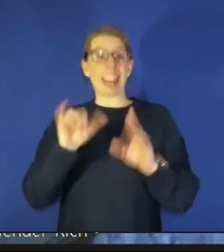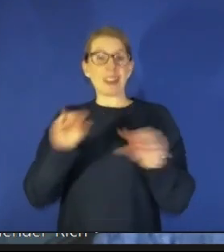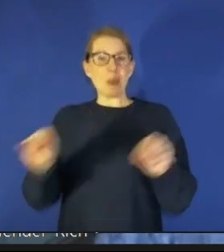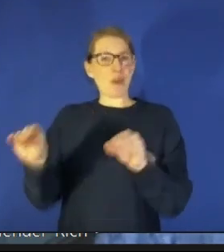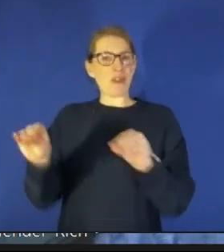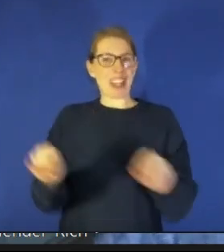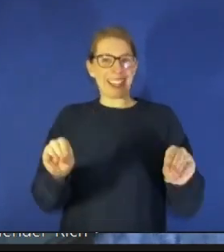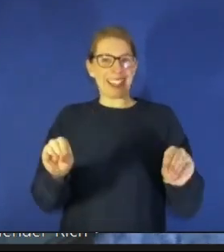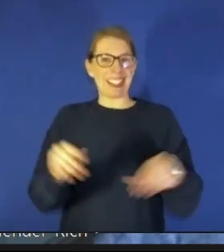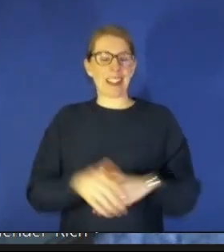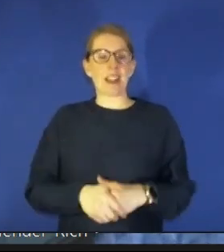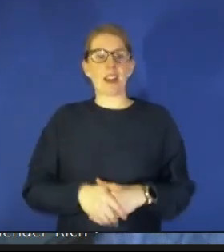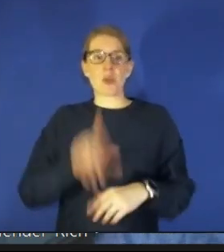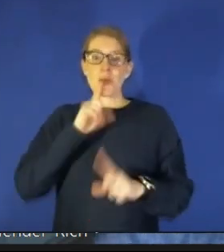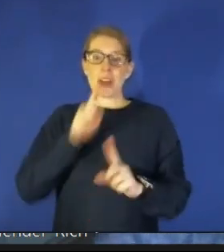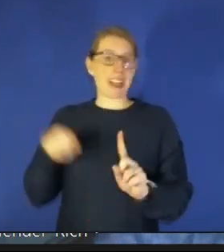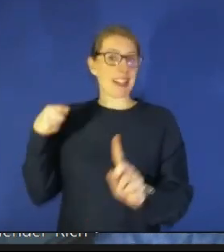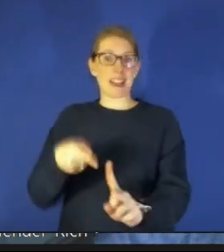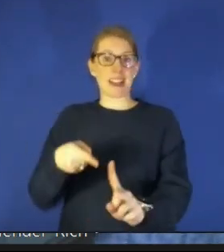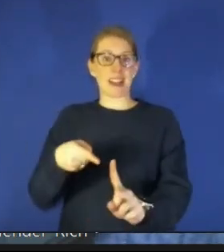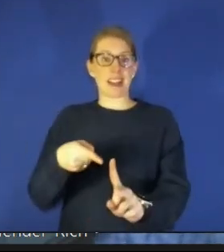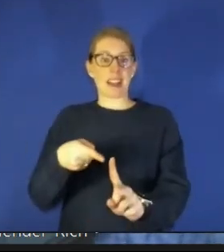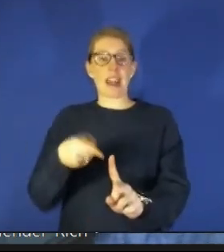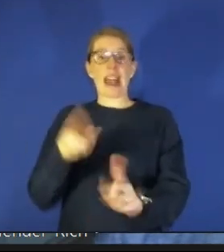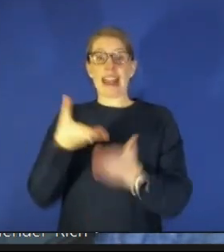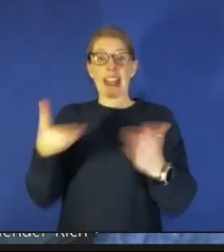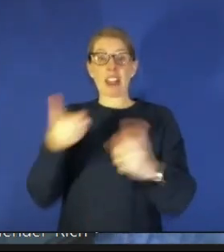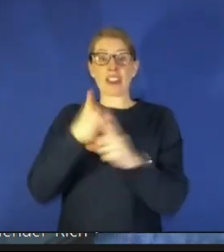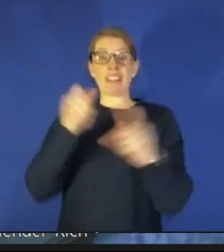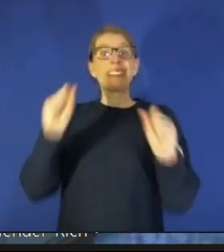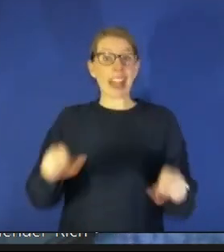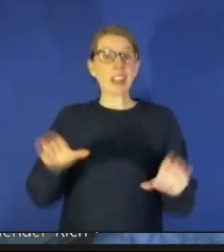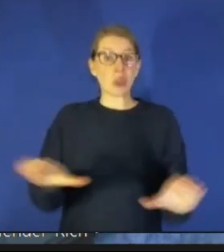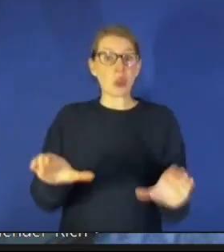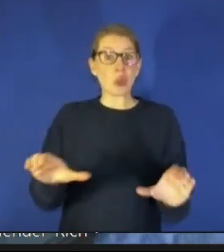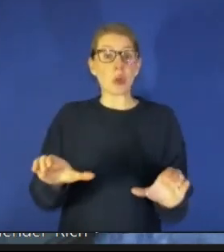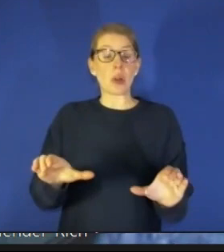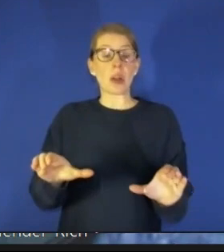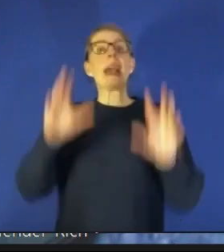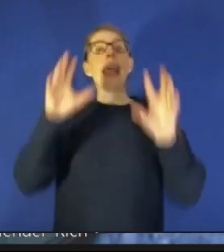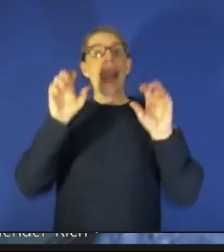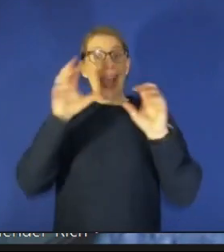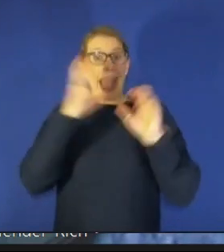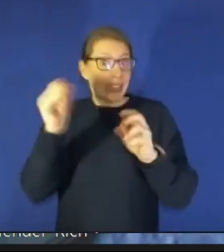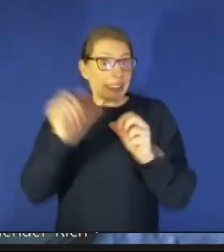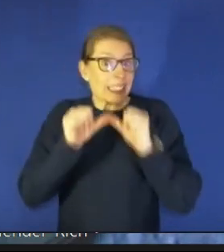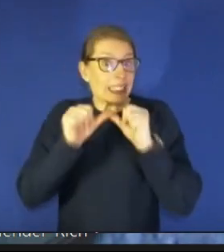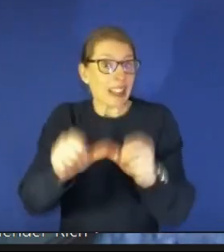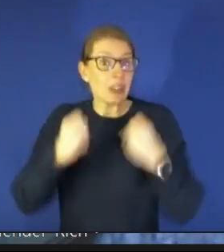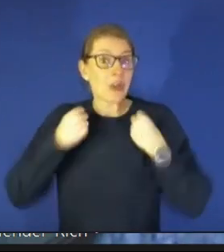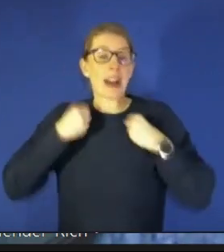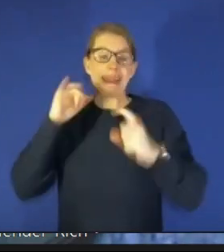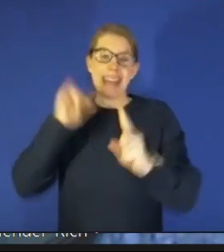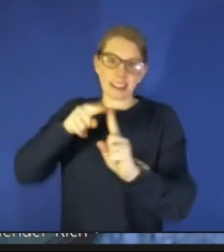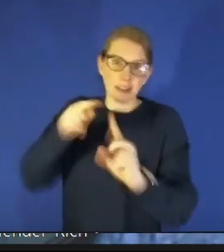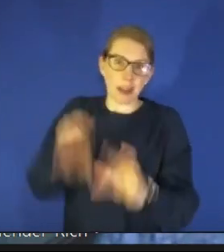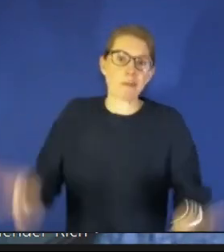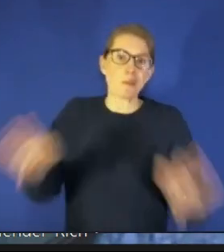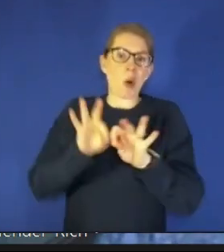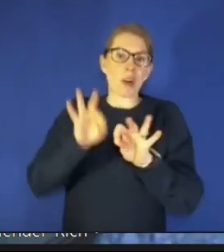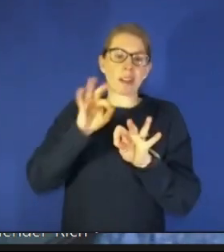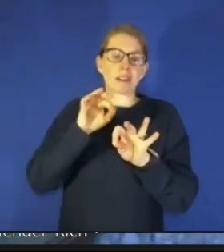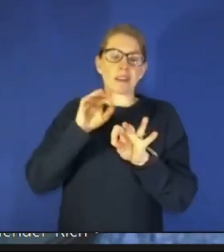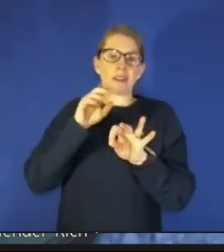it all comes down to it, the thing that you can do and can continue to do is the key for all of it.